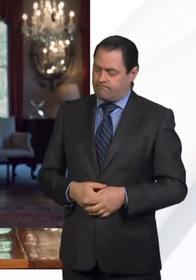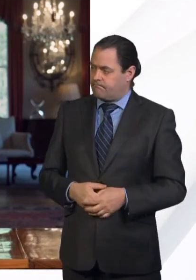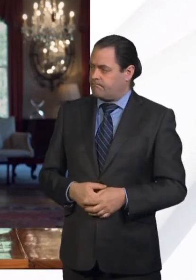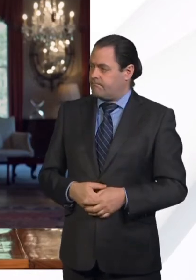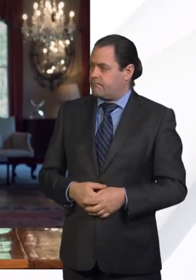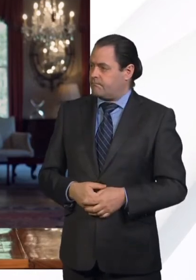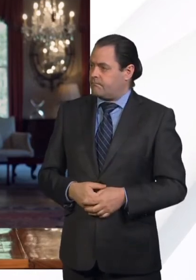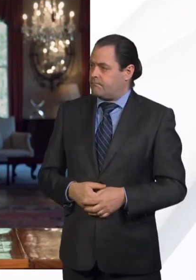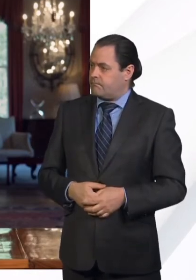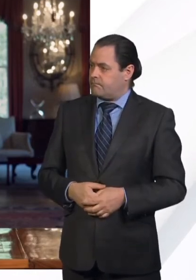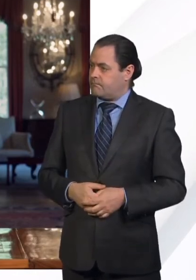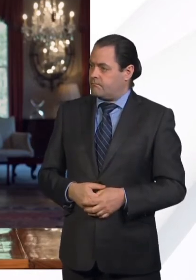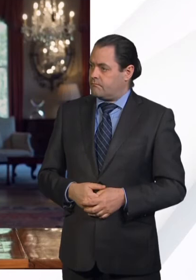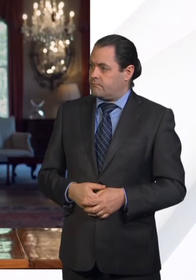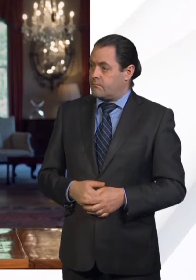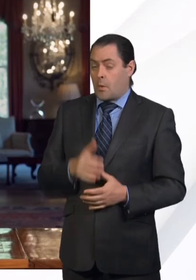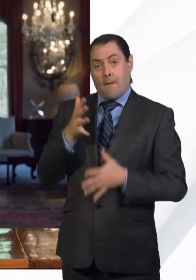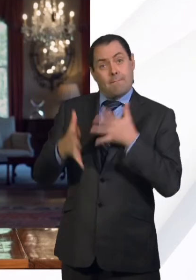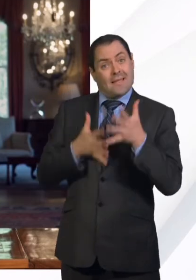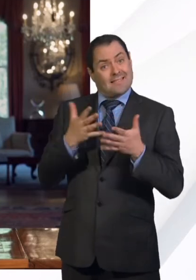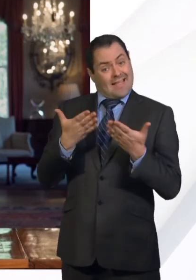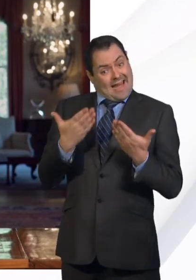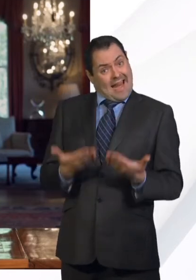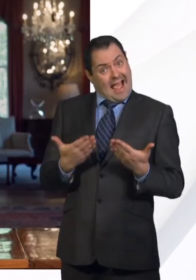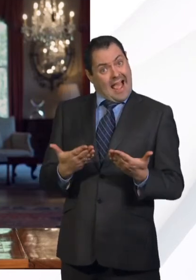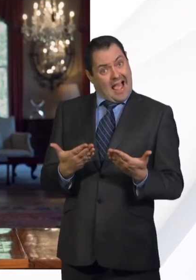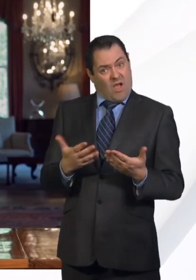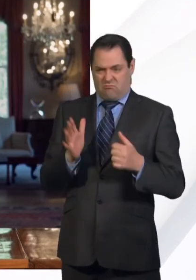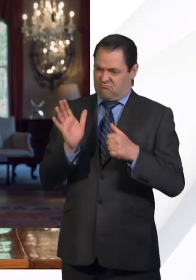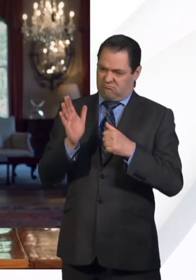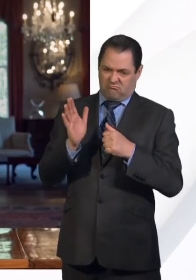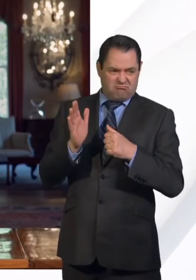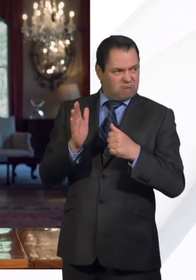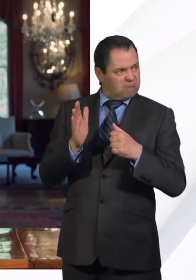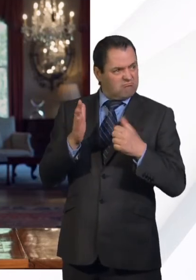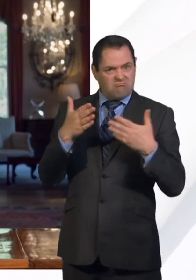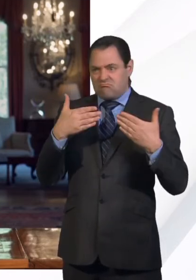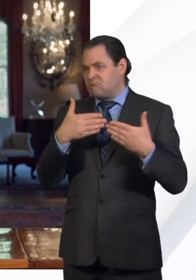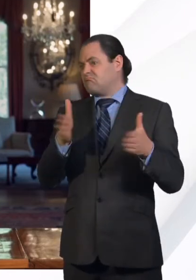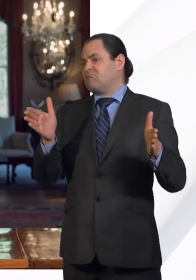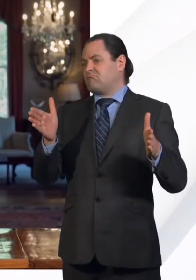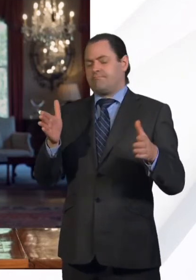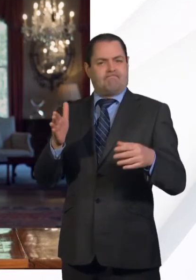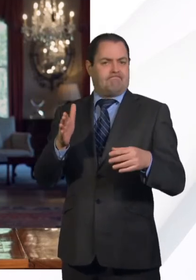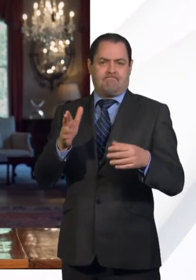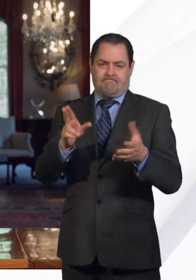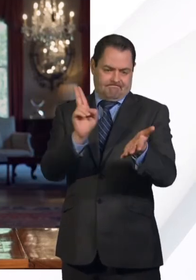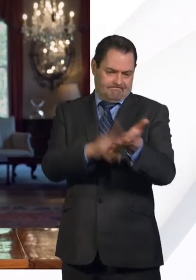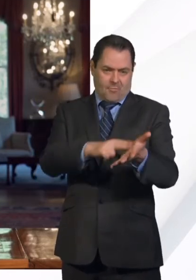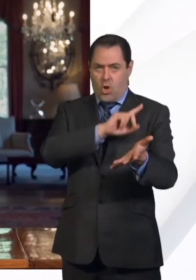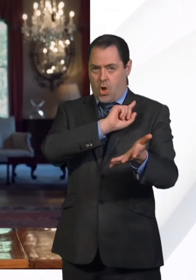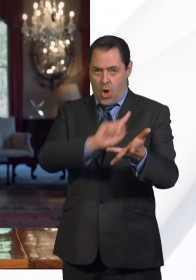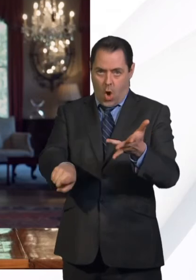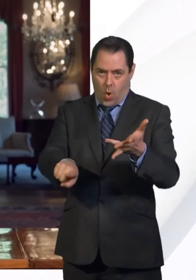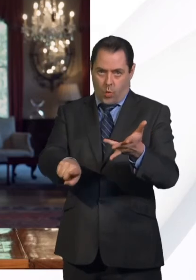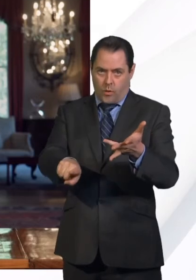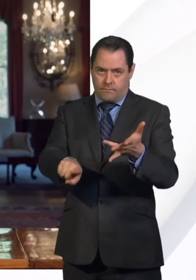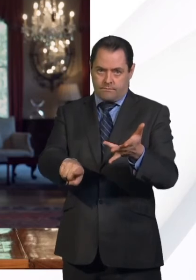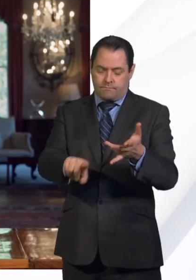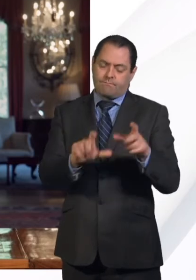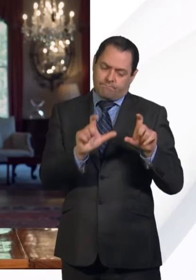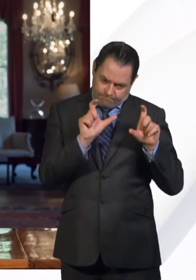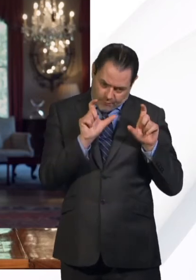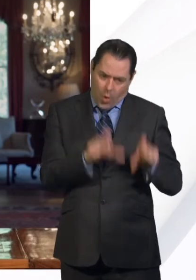And so, no, this is not the time simply to end the lockdown this week.